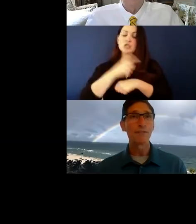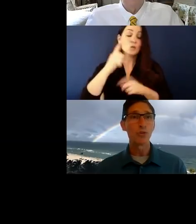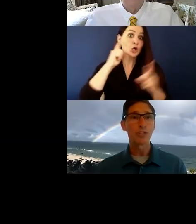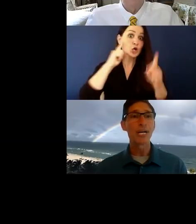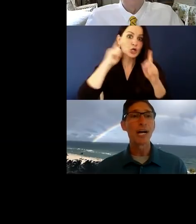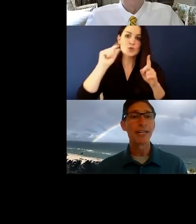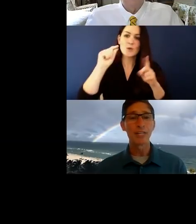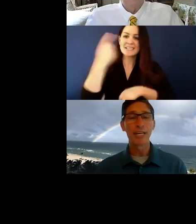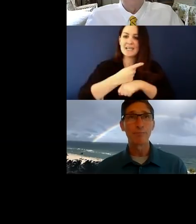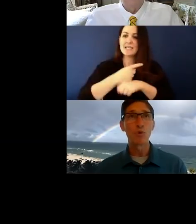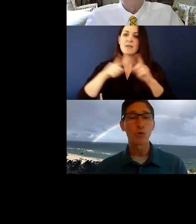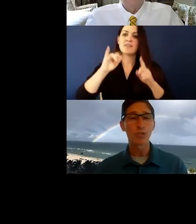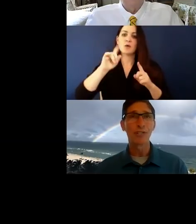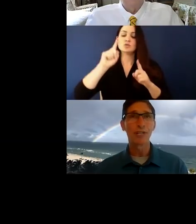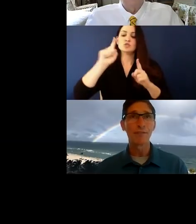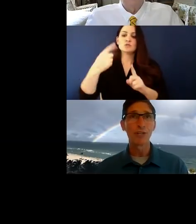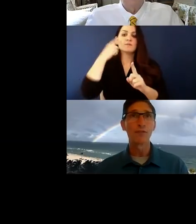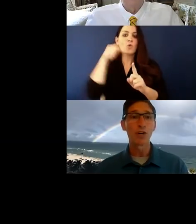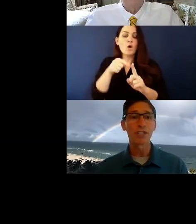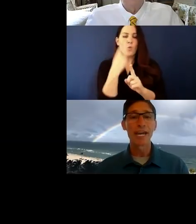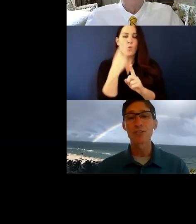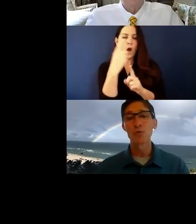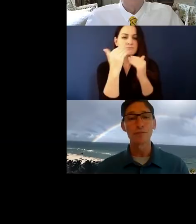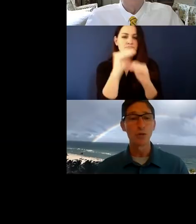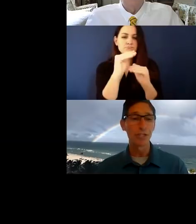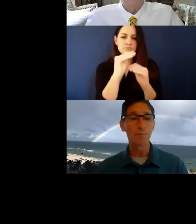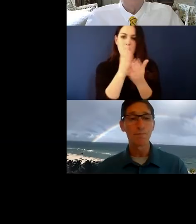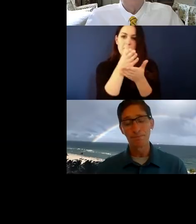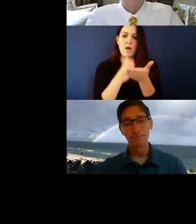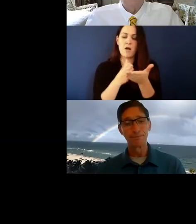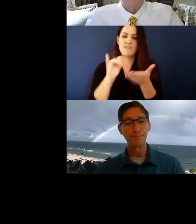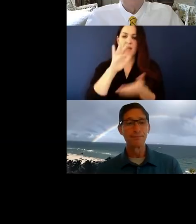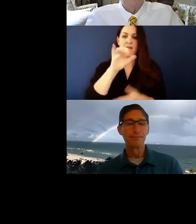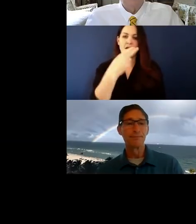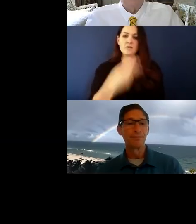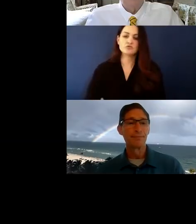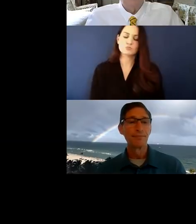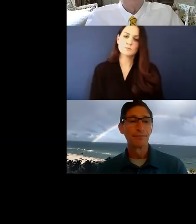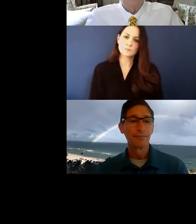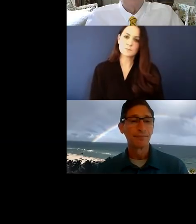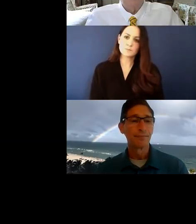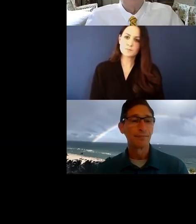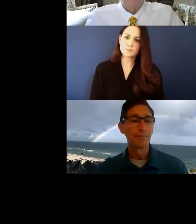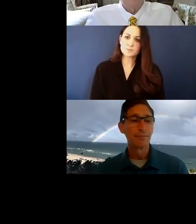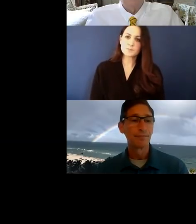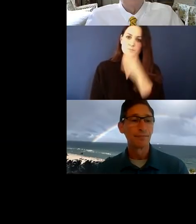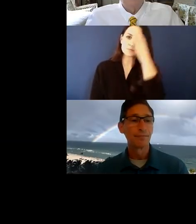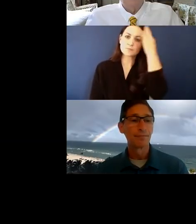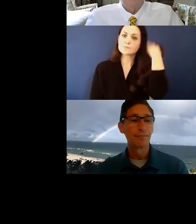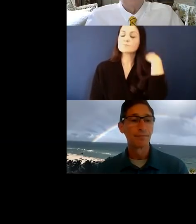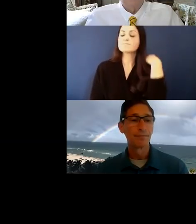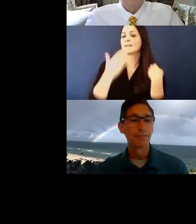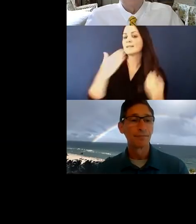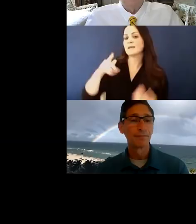only focused on a portion of the overall cash portfolio. Good. Thanks, Paul.